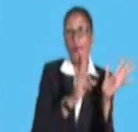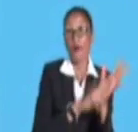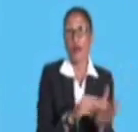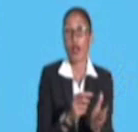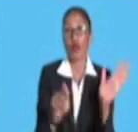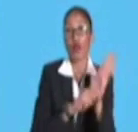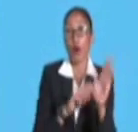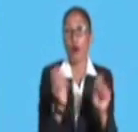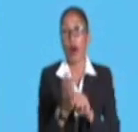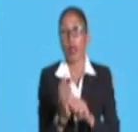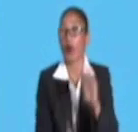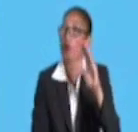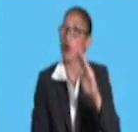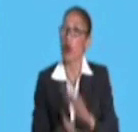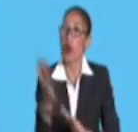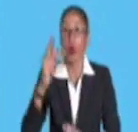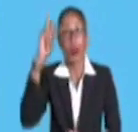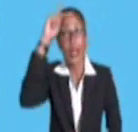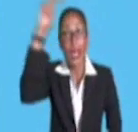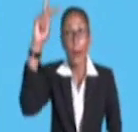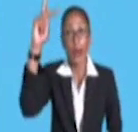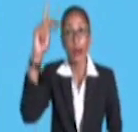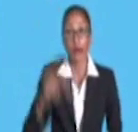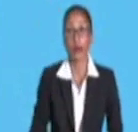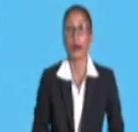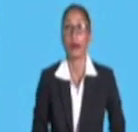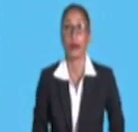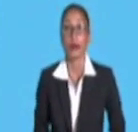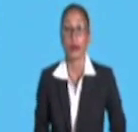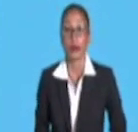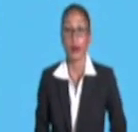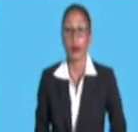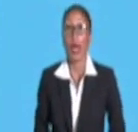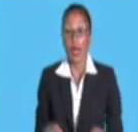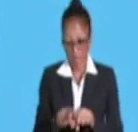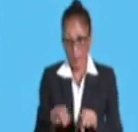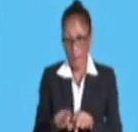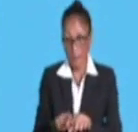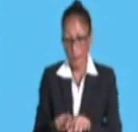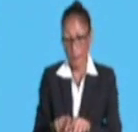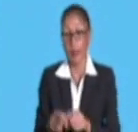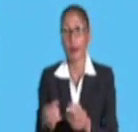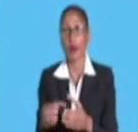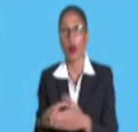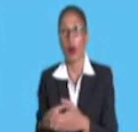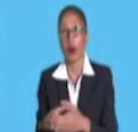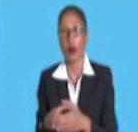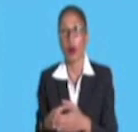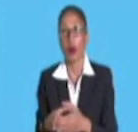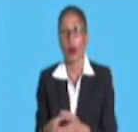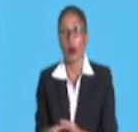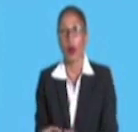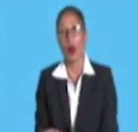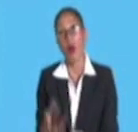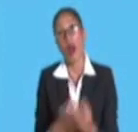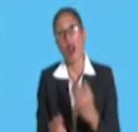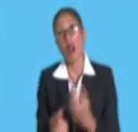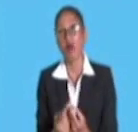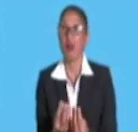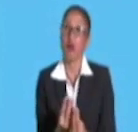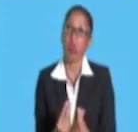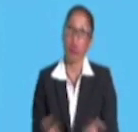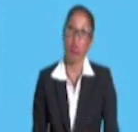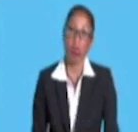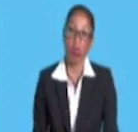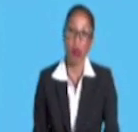Gilbert and Ellis Islands, now known as Kiribati. Whilst with Wong Shipping, ferry freight went into liquidation, and